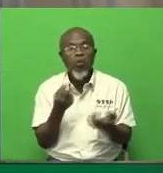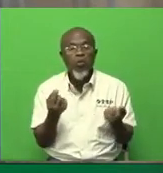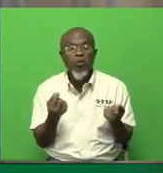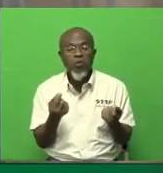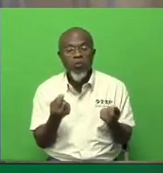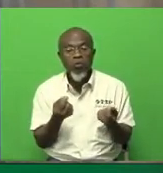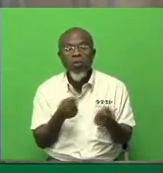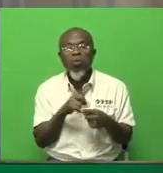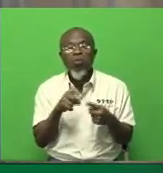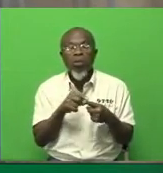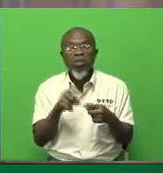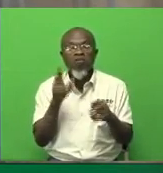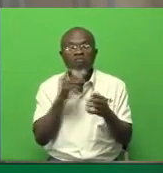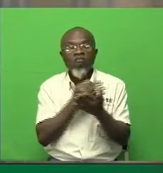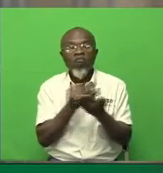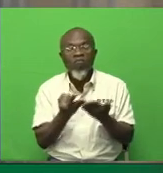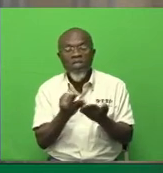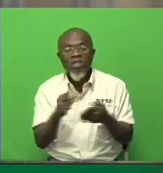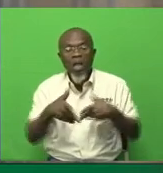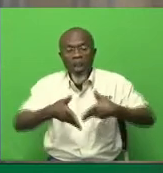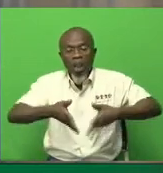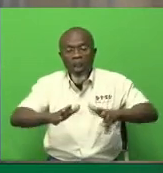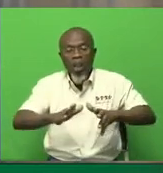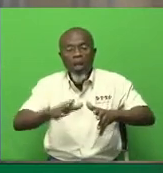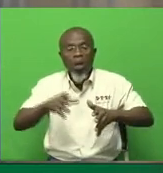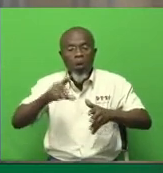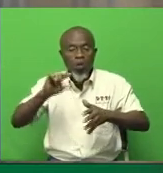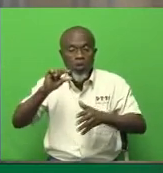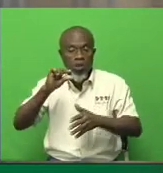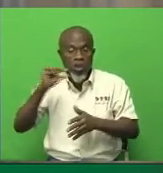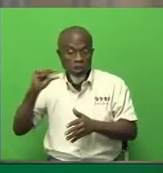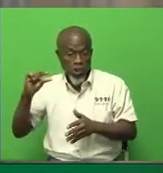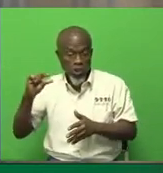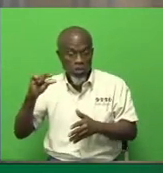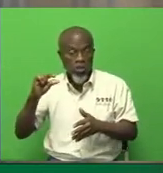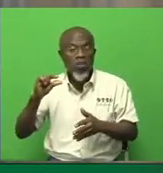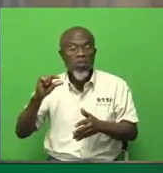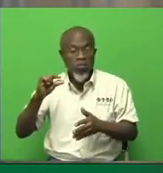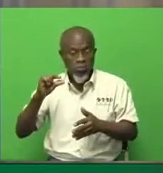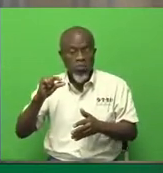appointed as commissioner of police as one of your biggest mistakes I hold no